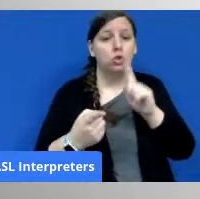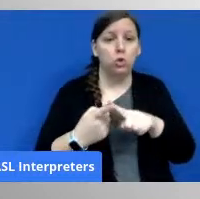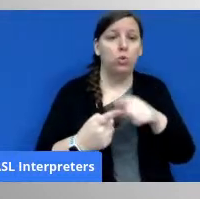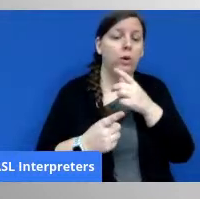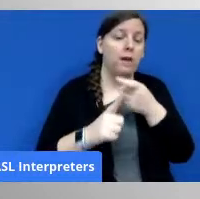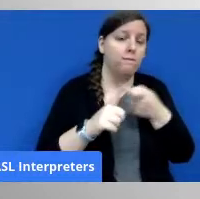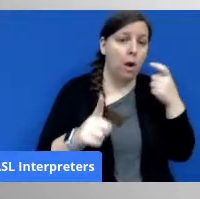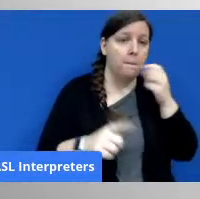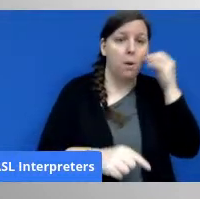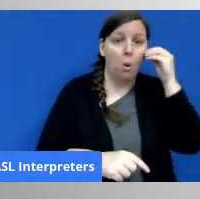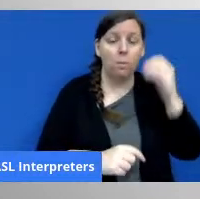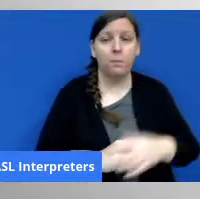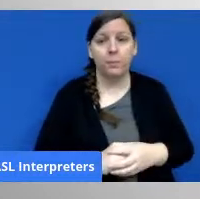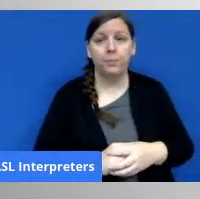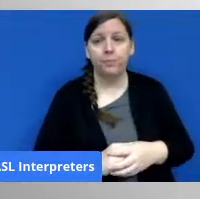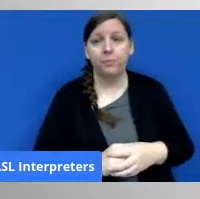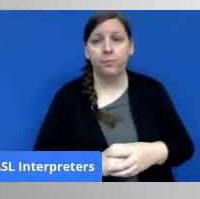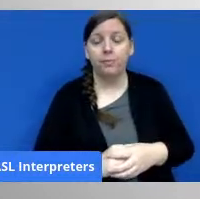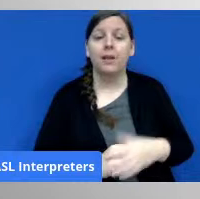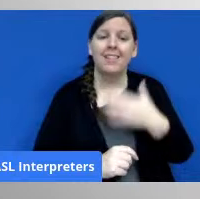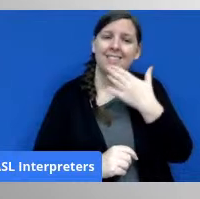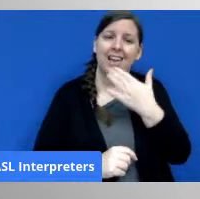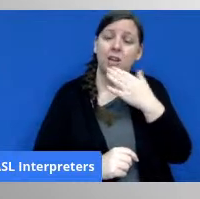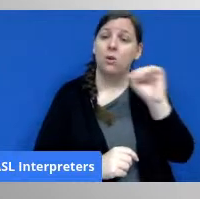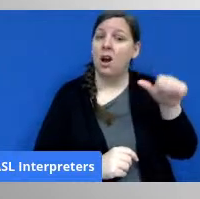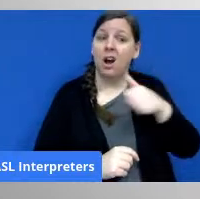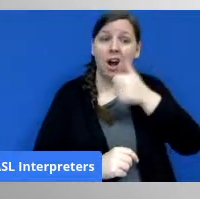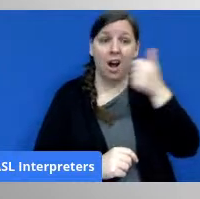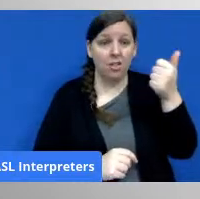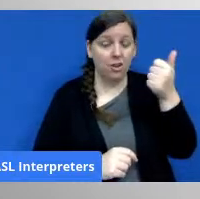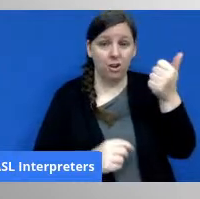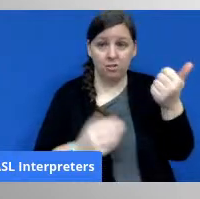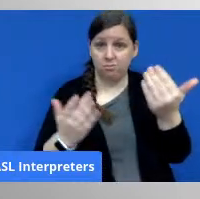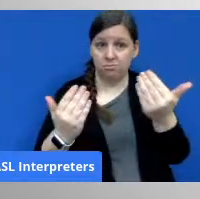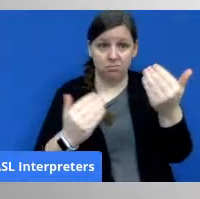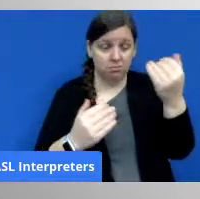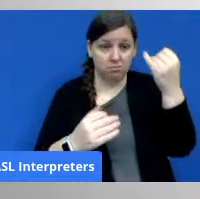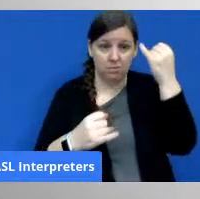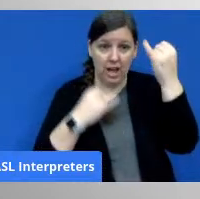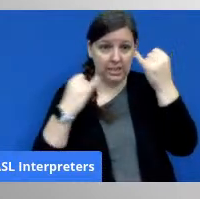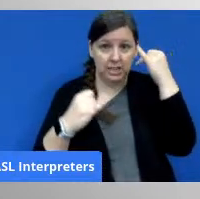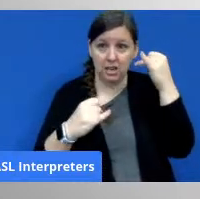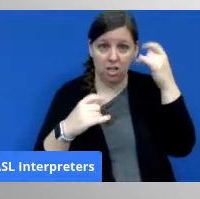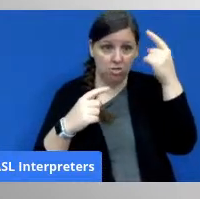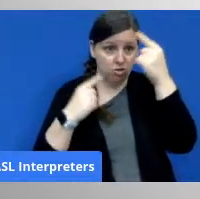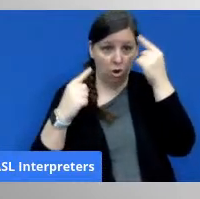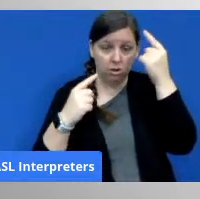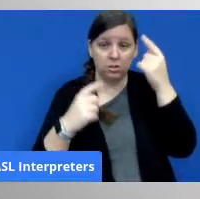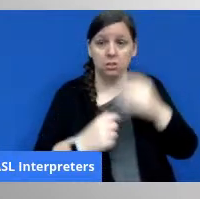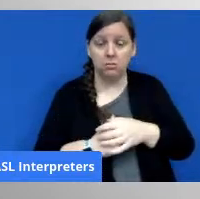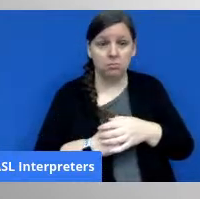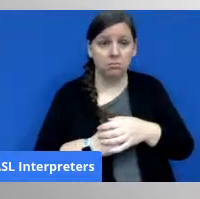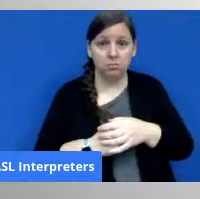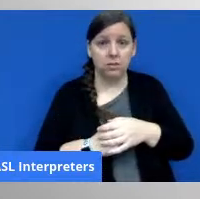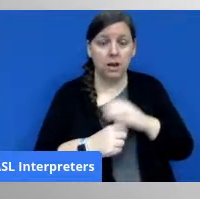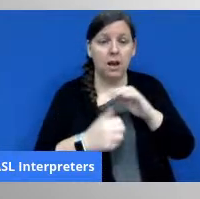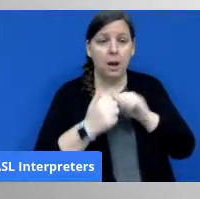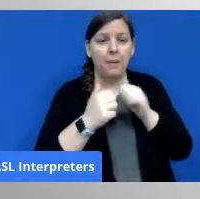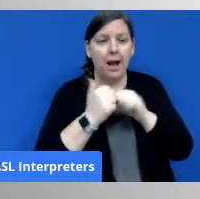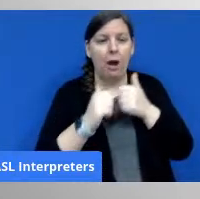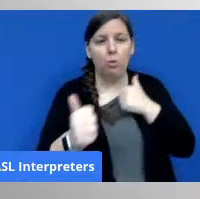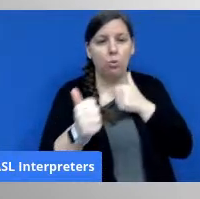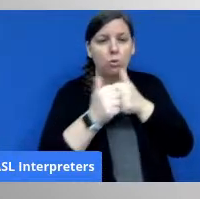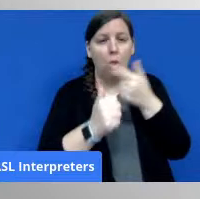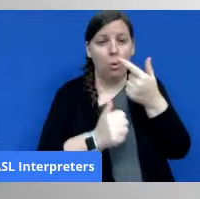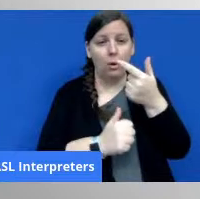Okay, thank you. Any other thoughts or insights around closing the gap here before we close